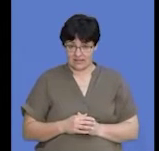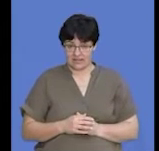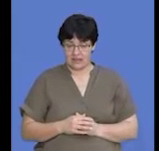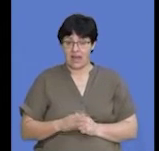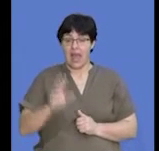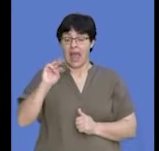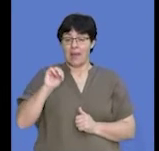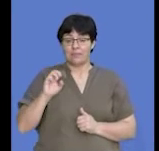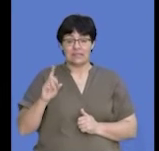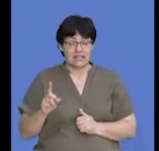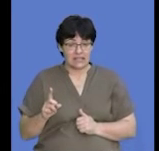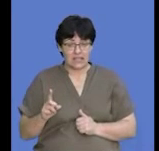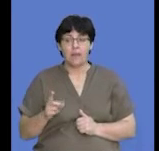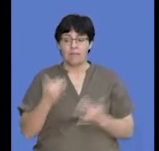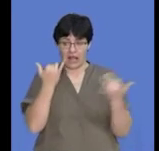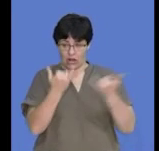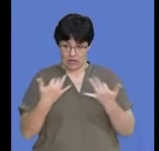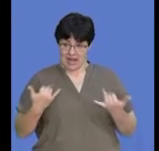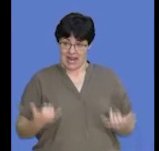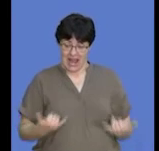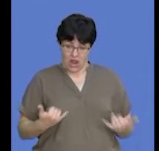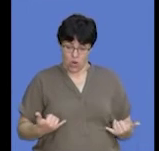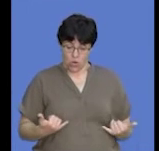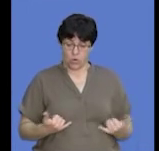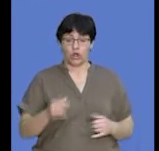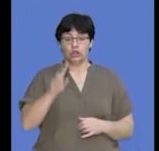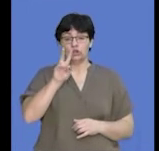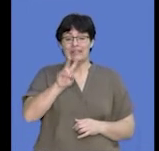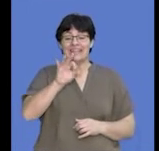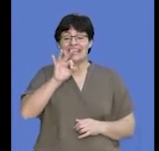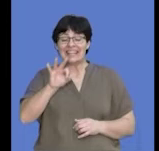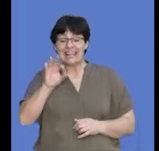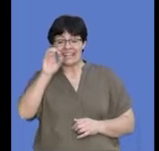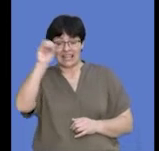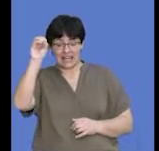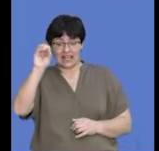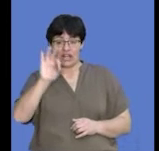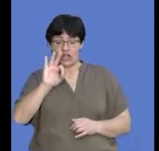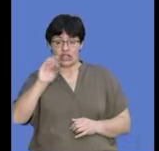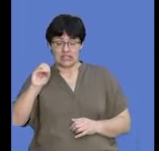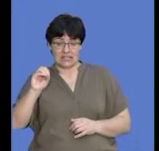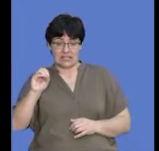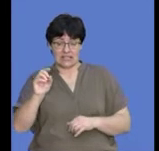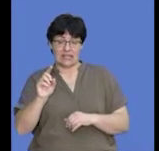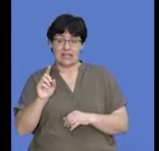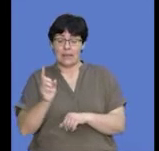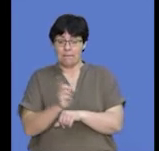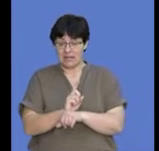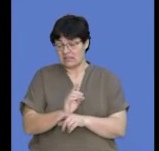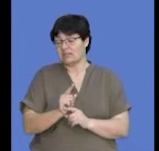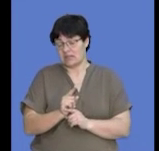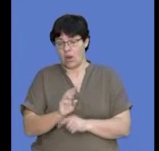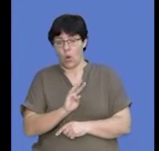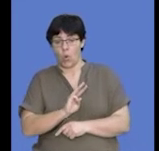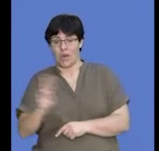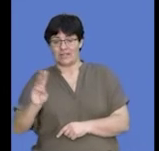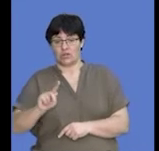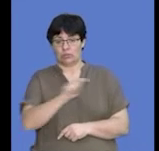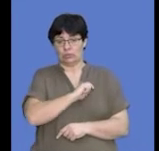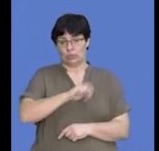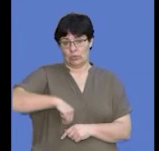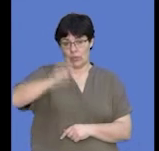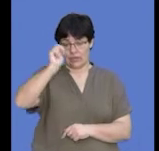magnetic declination, which I've just calculated at 23 degrees and 30 minutes west of true north. Let's apply it